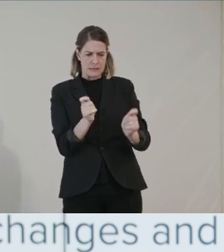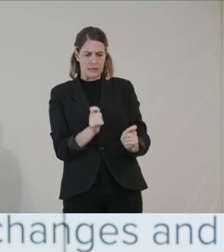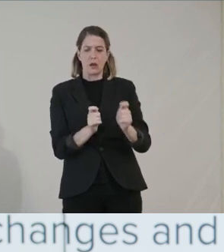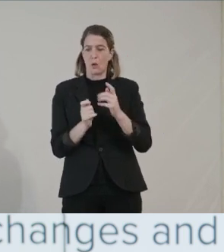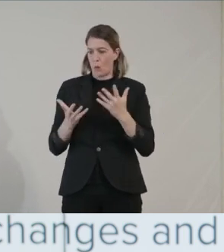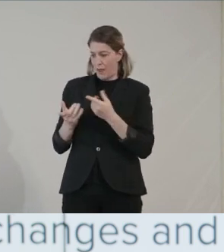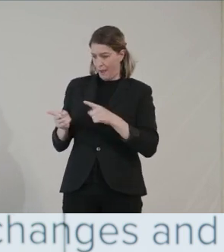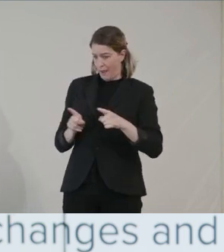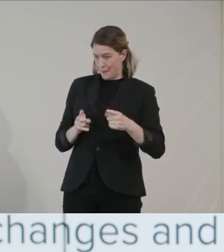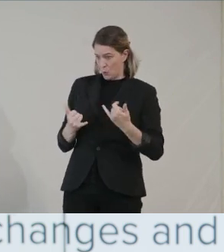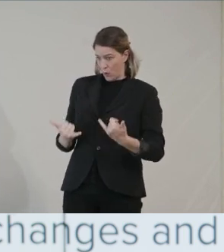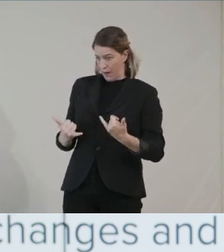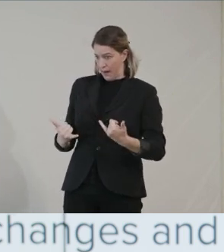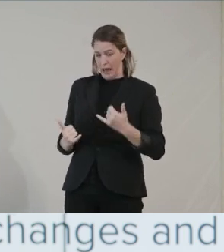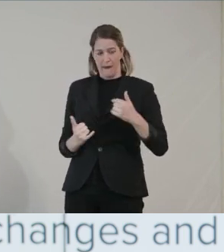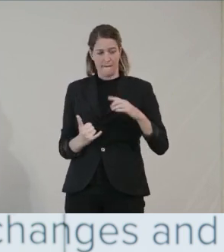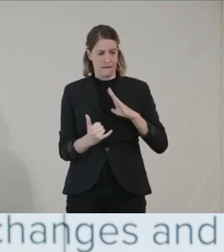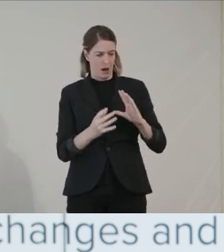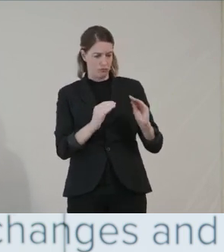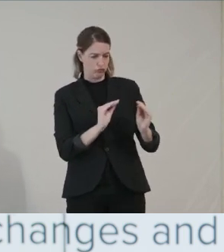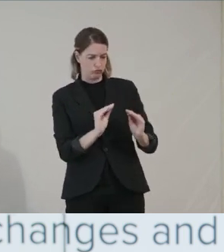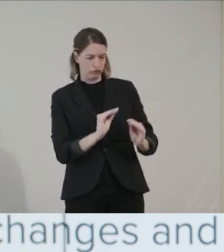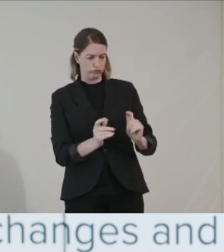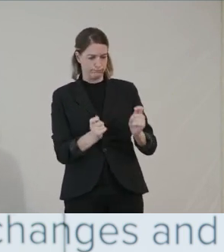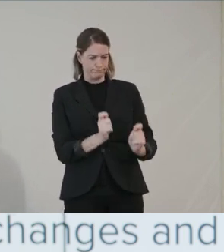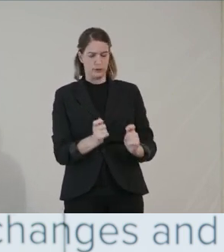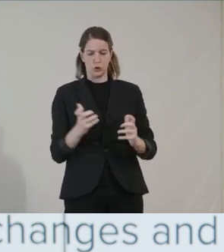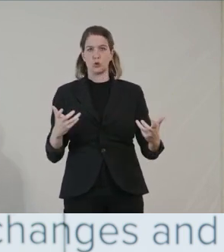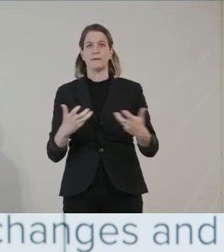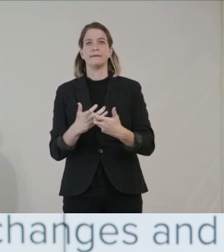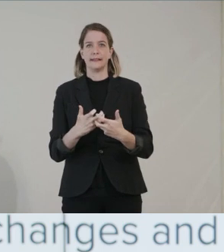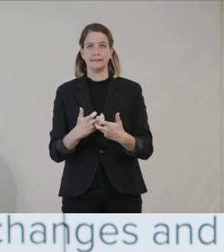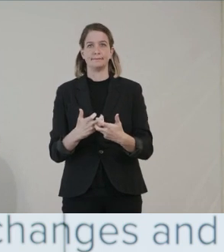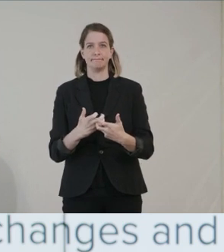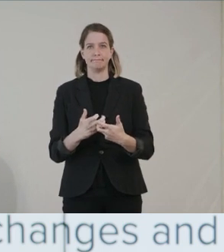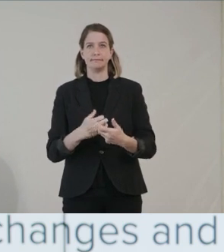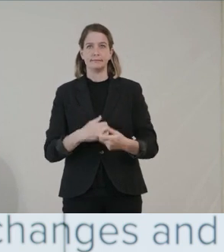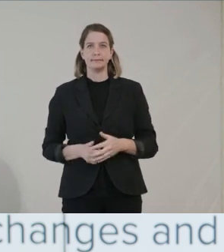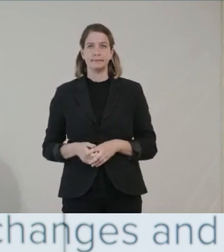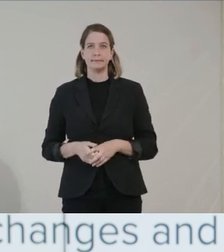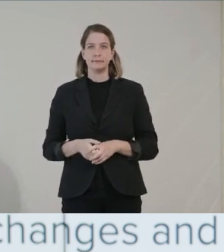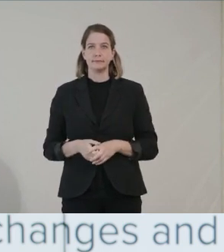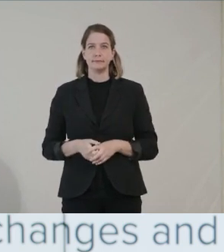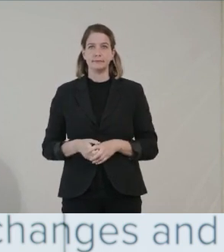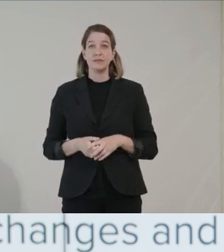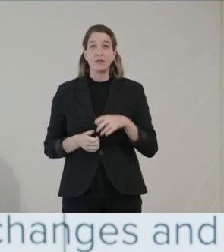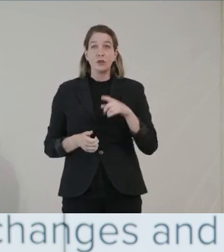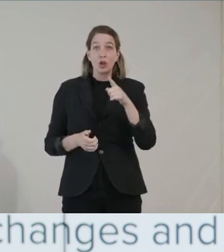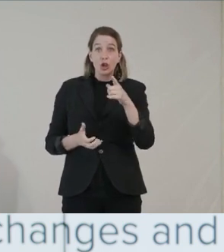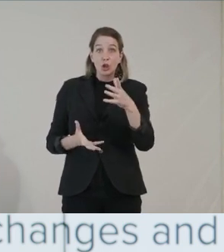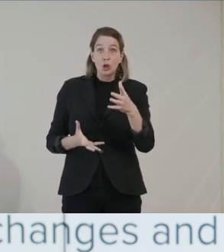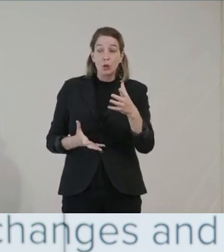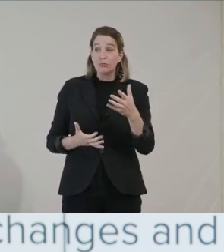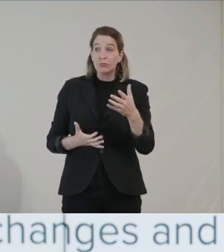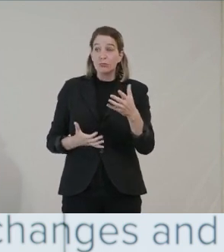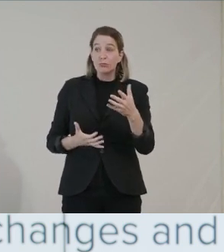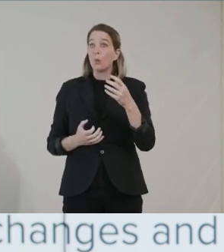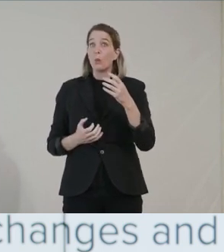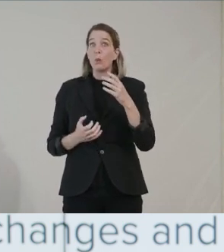So if you're looking for a headline today, that headline would be